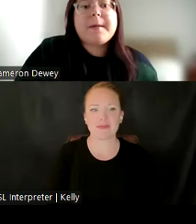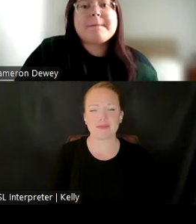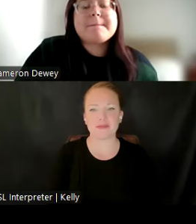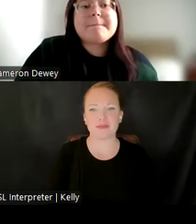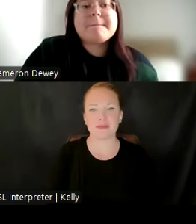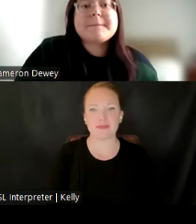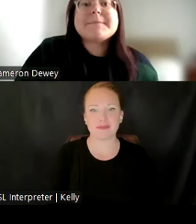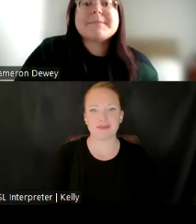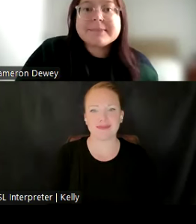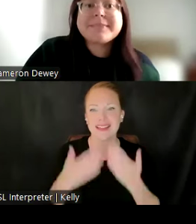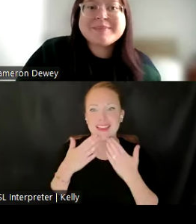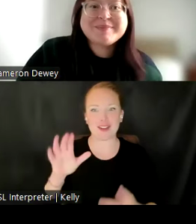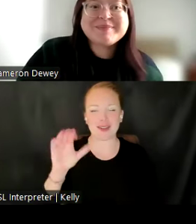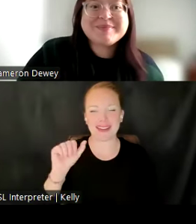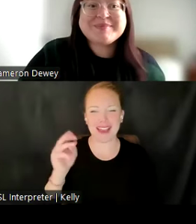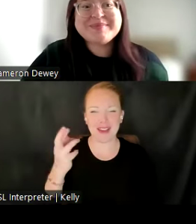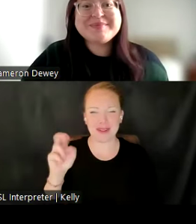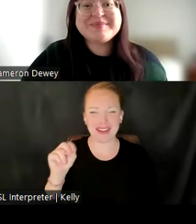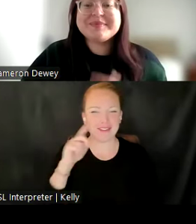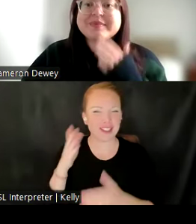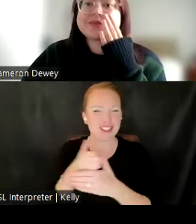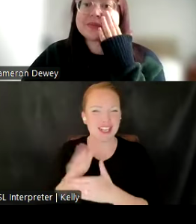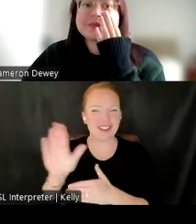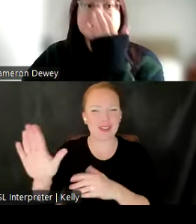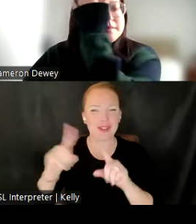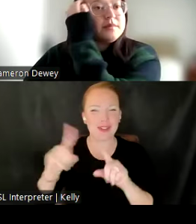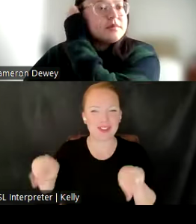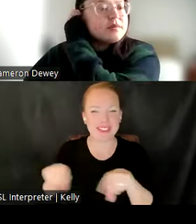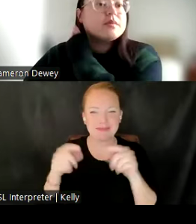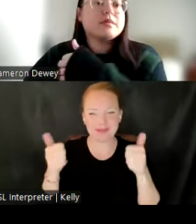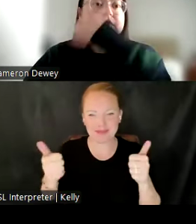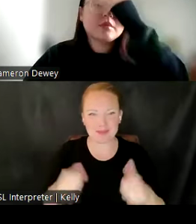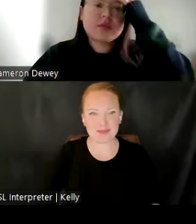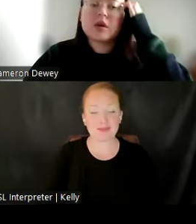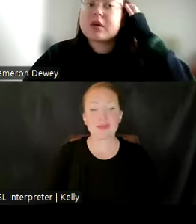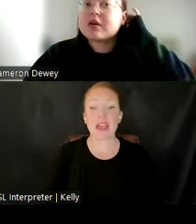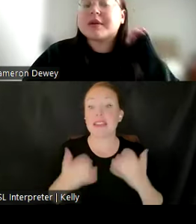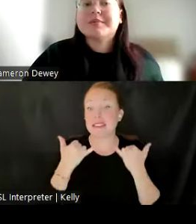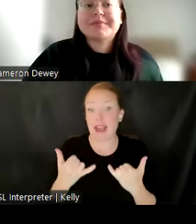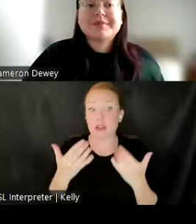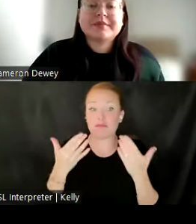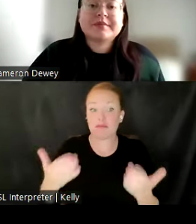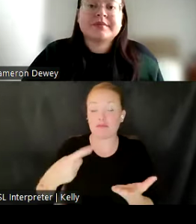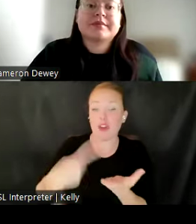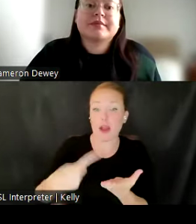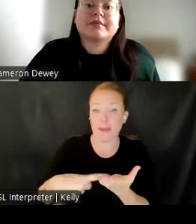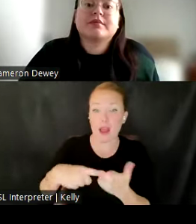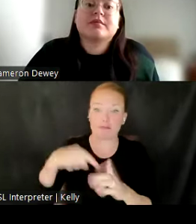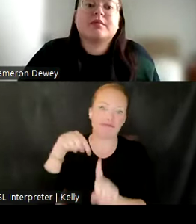And thank you, Cameron, for sharing your screen. Okay, so now to actually get into the content of trauma.